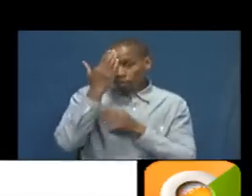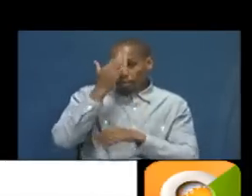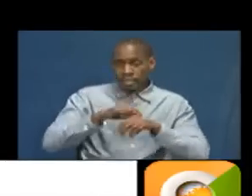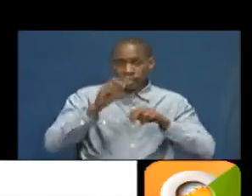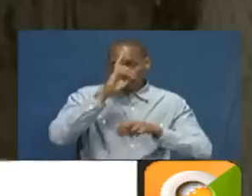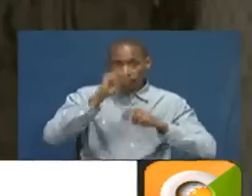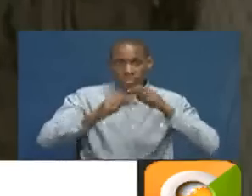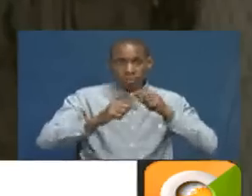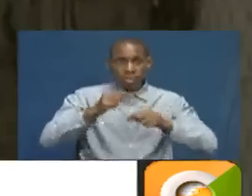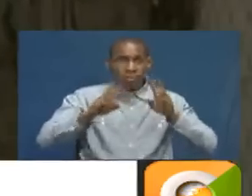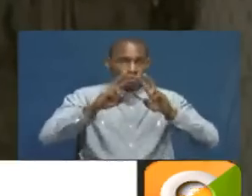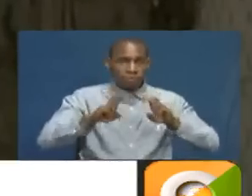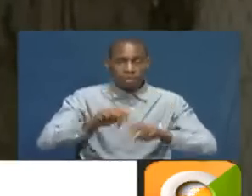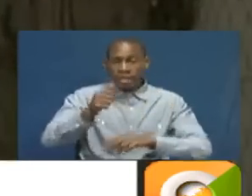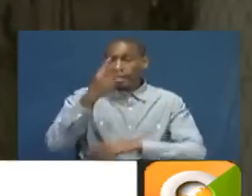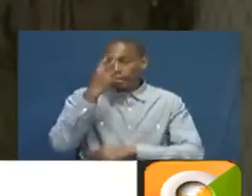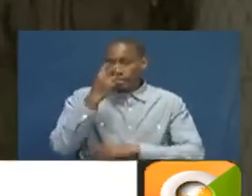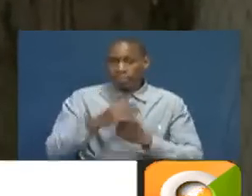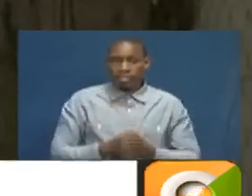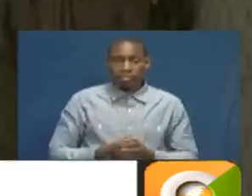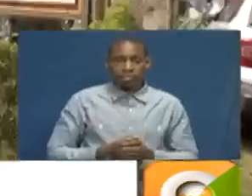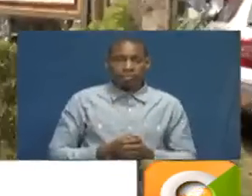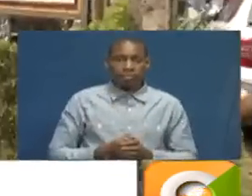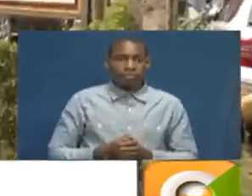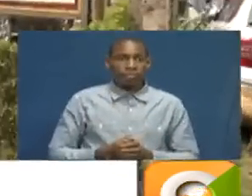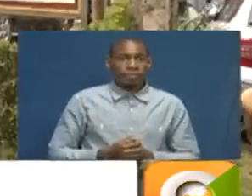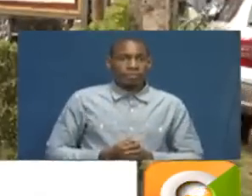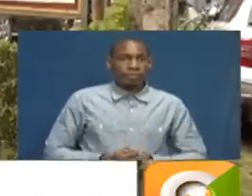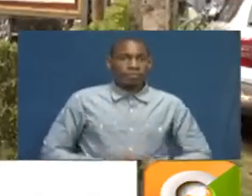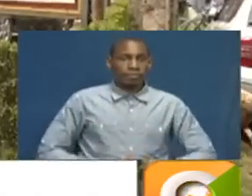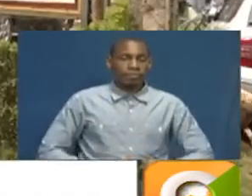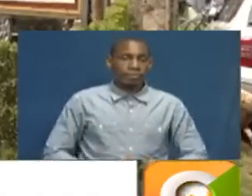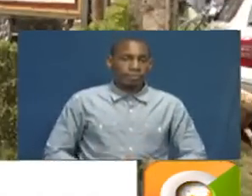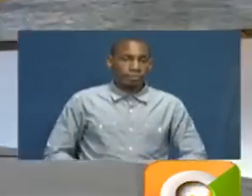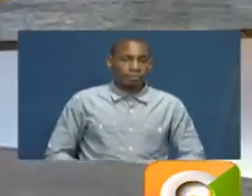police continue to pursue other suspects on their radar. Marianne Nyambura, Citizen TV.